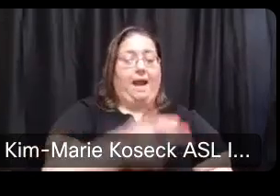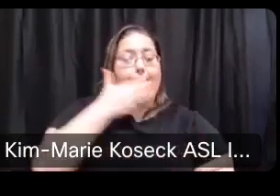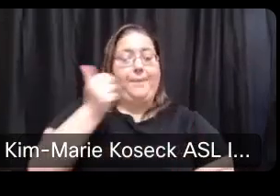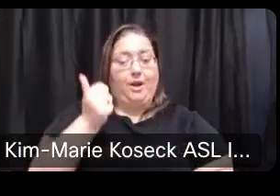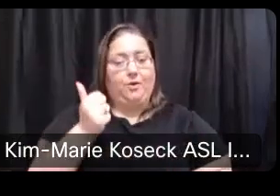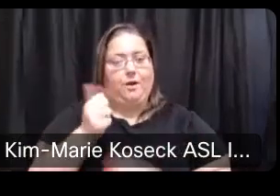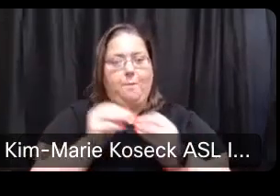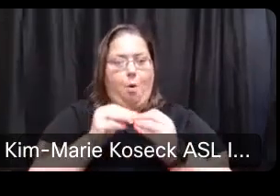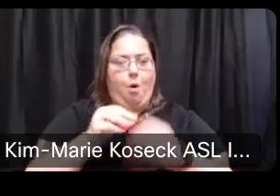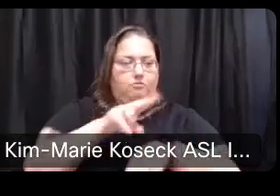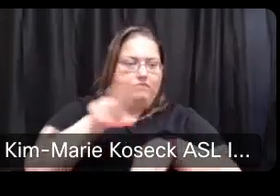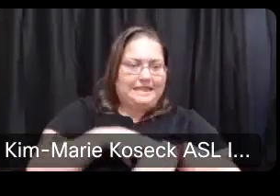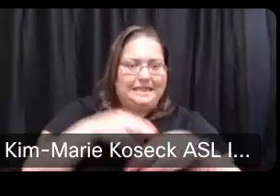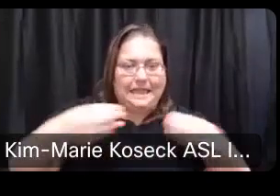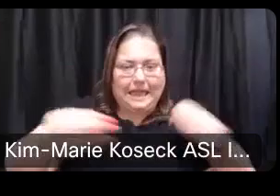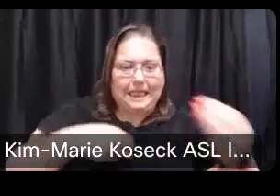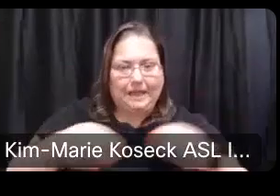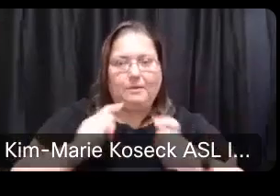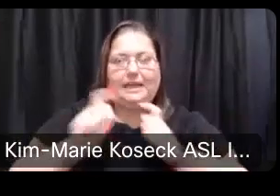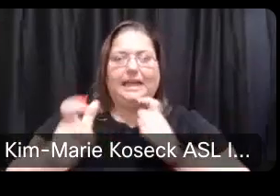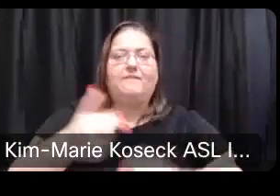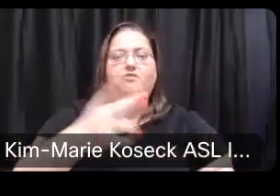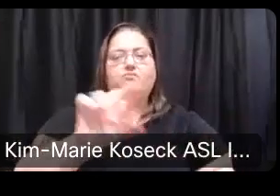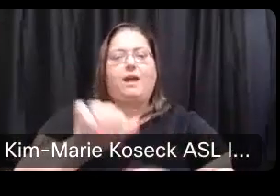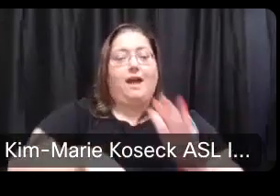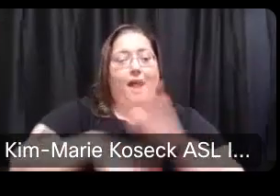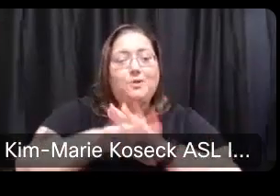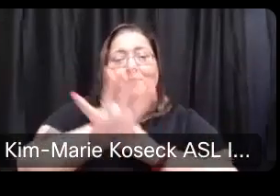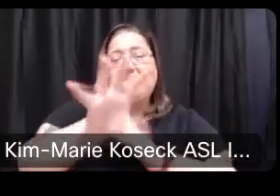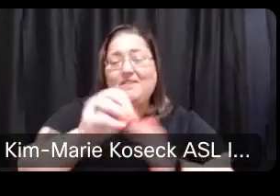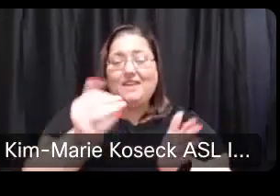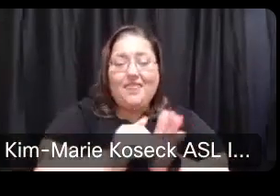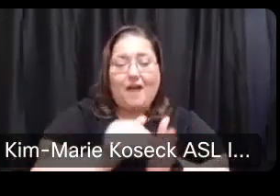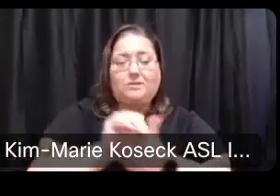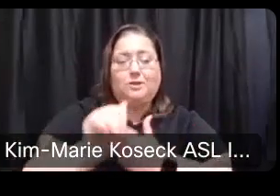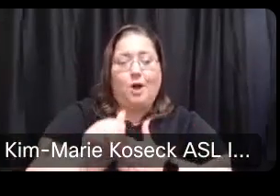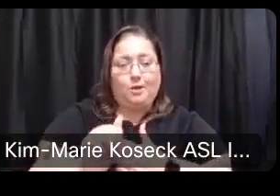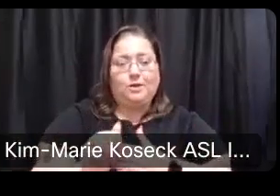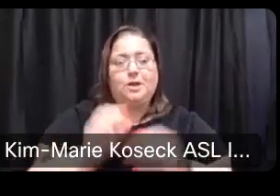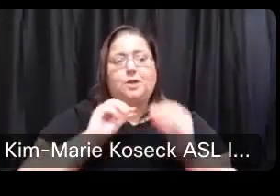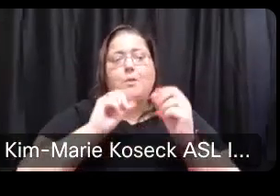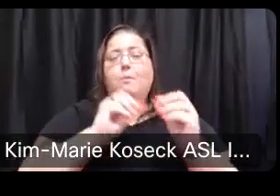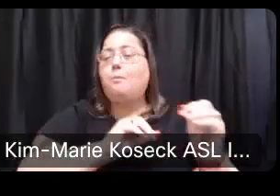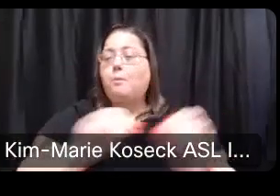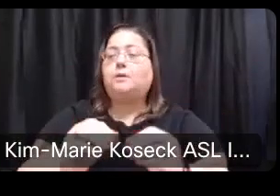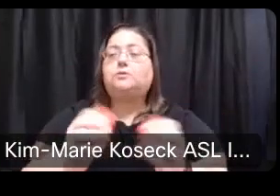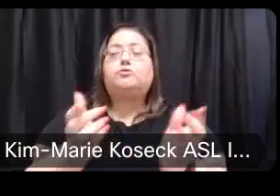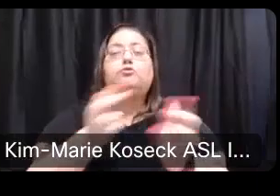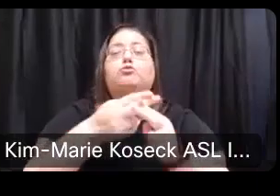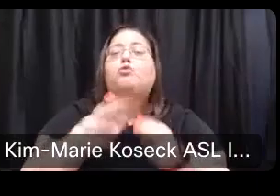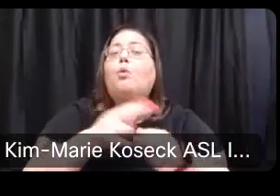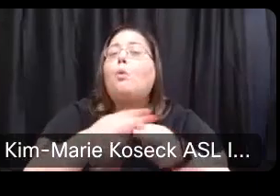resiliently. So we provided mini grants of up to $50,000 to put short plans together